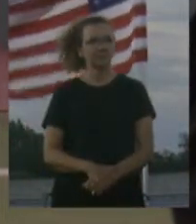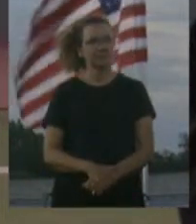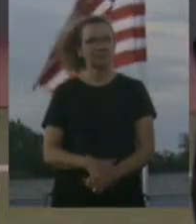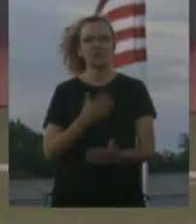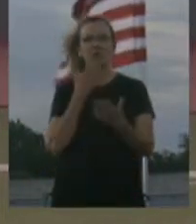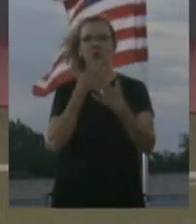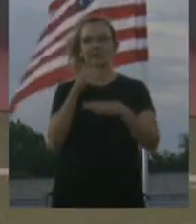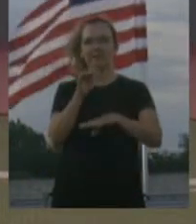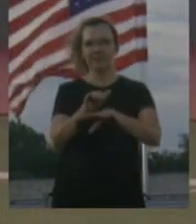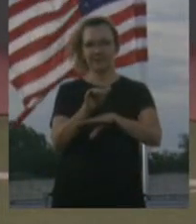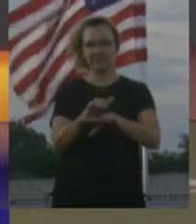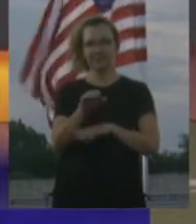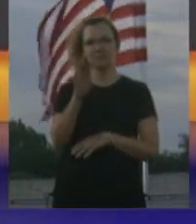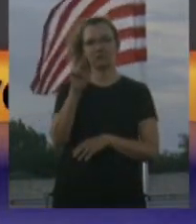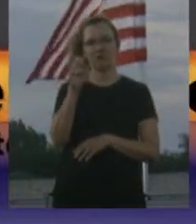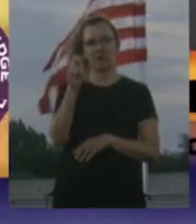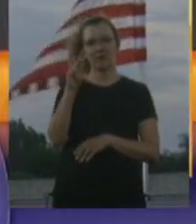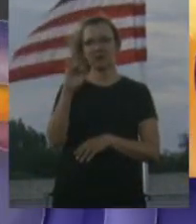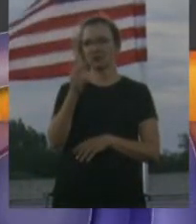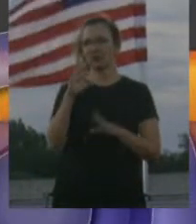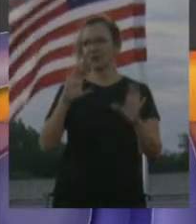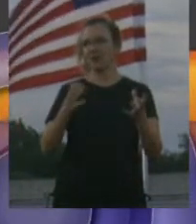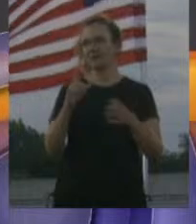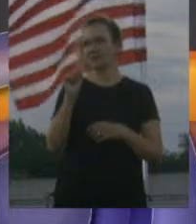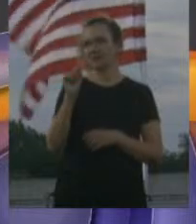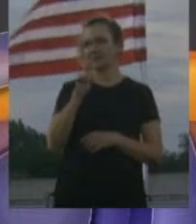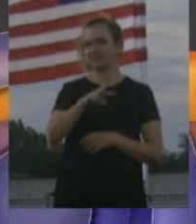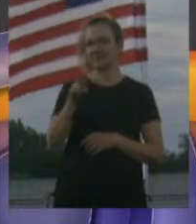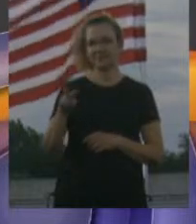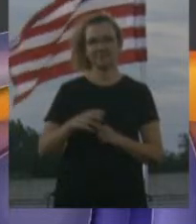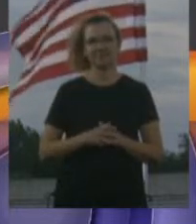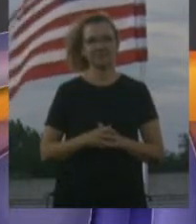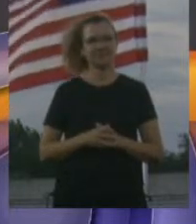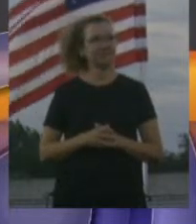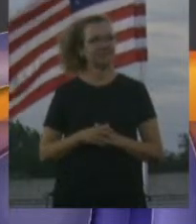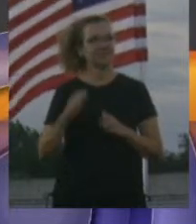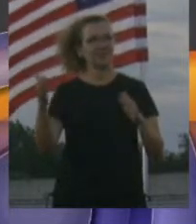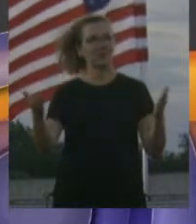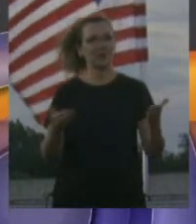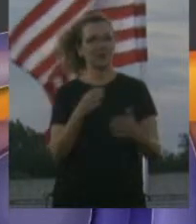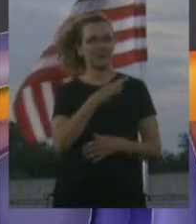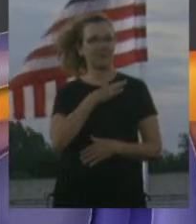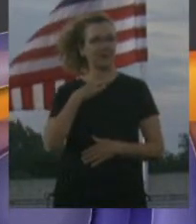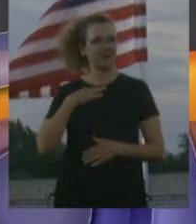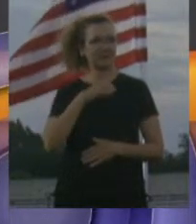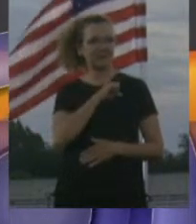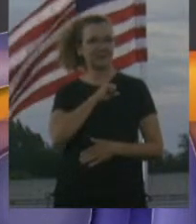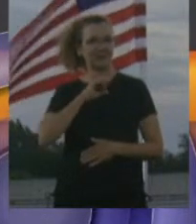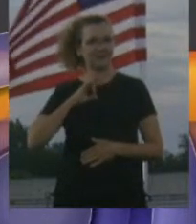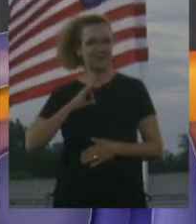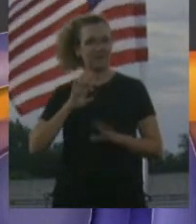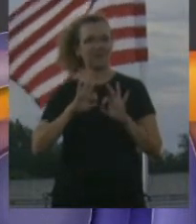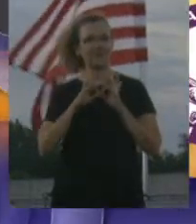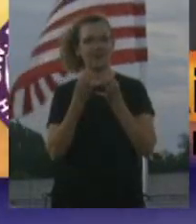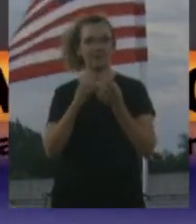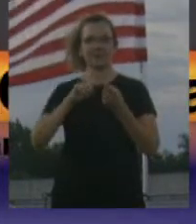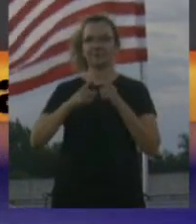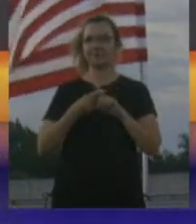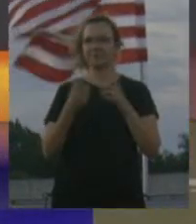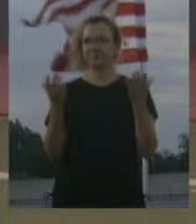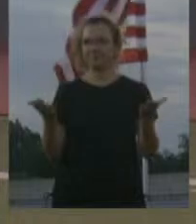Good evening, Brackenridge class of 2022. Welcome faculty, staff, families, and